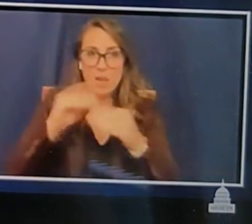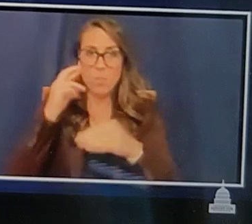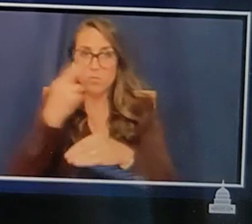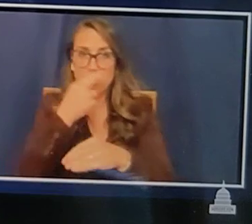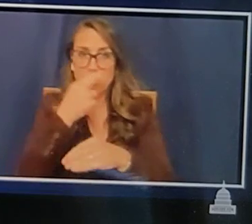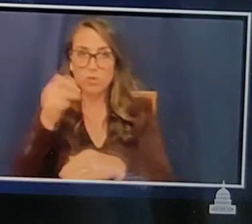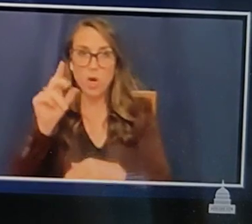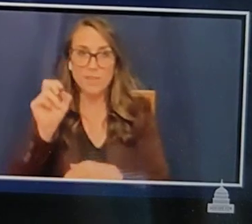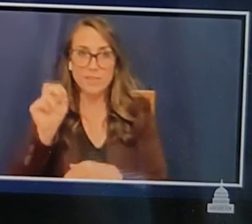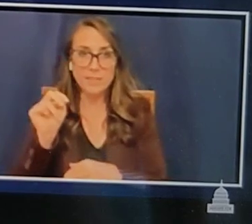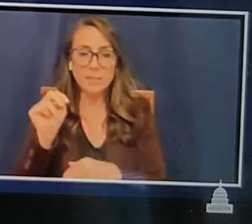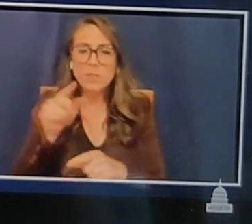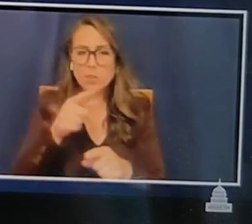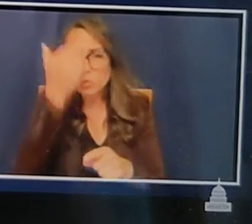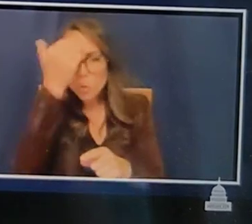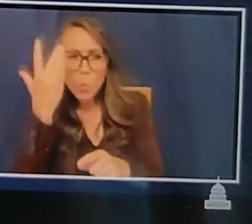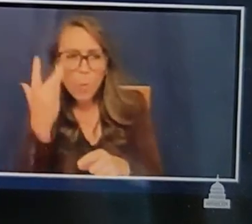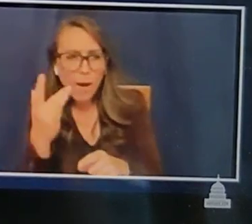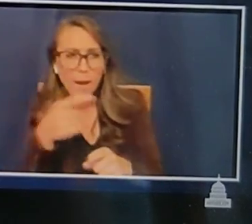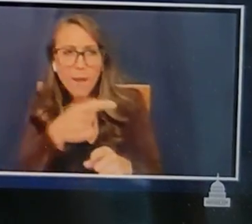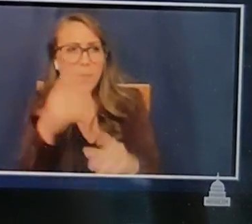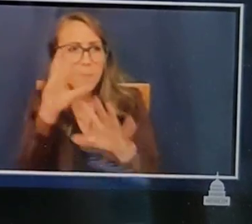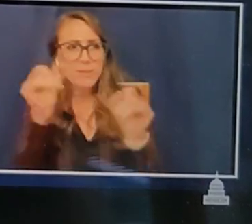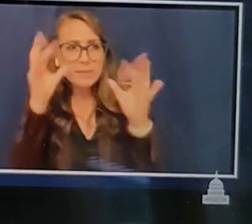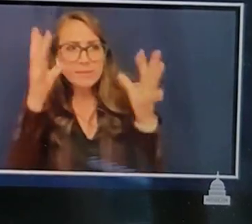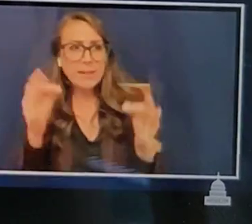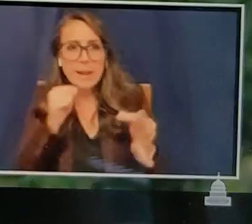president decided not to use these?